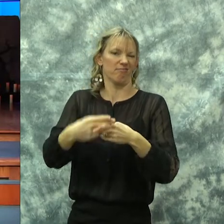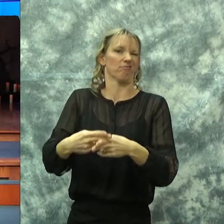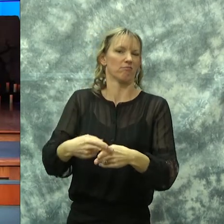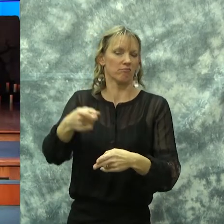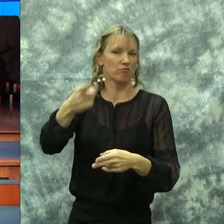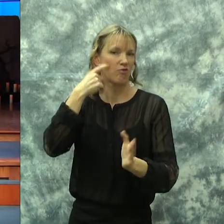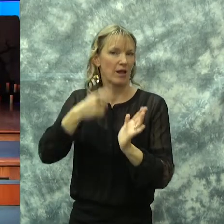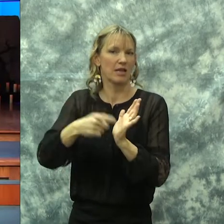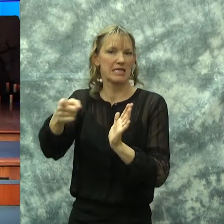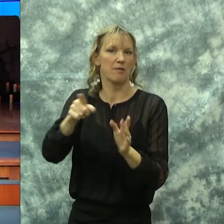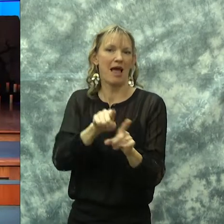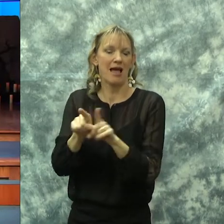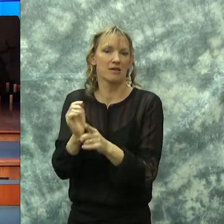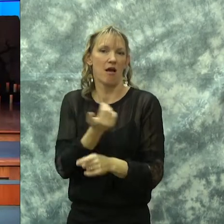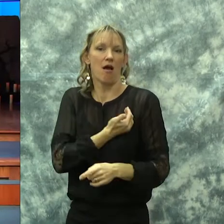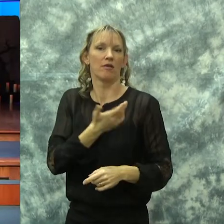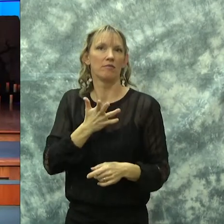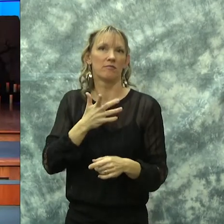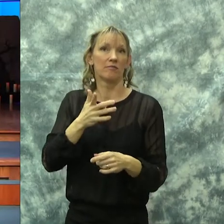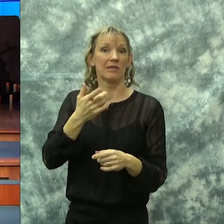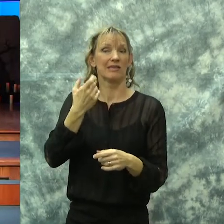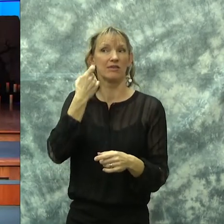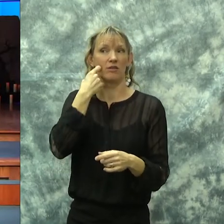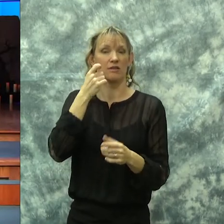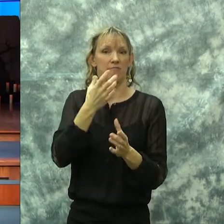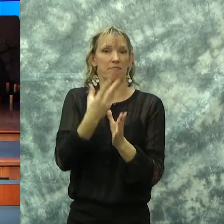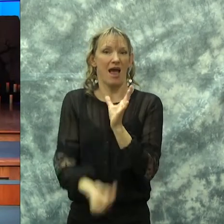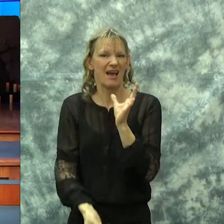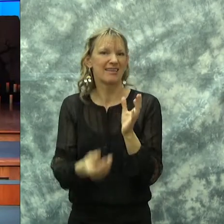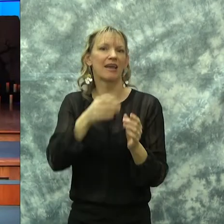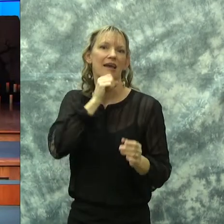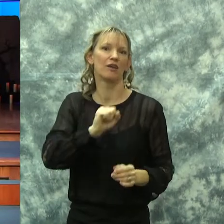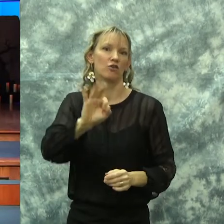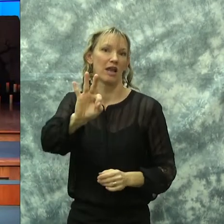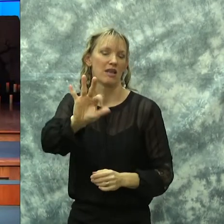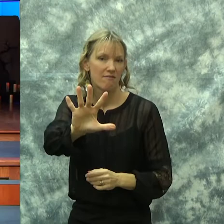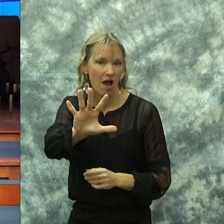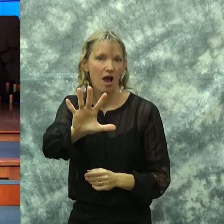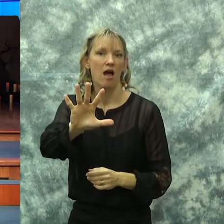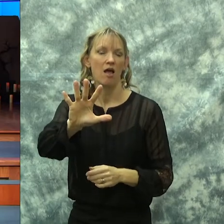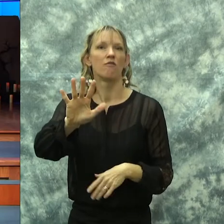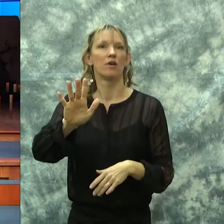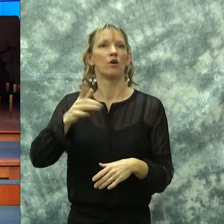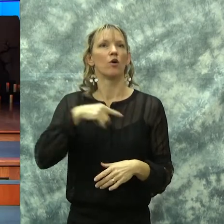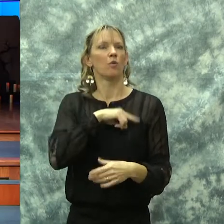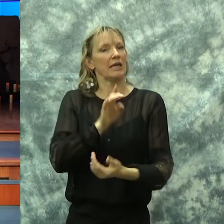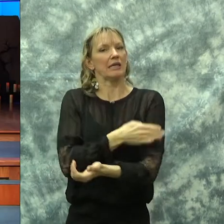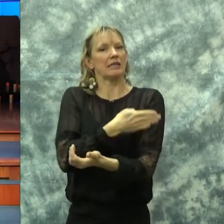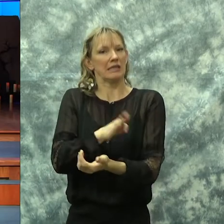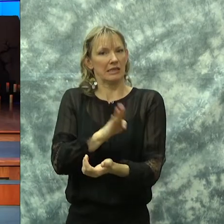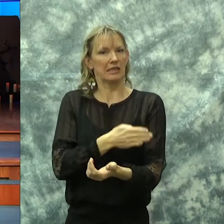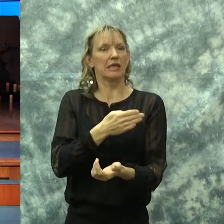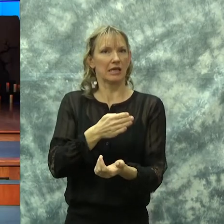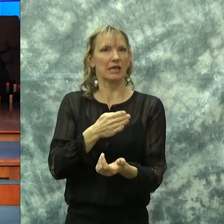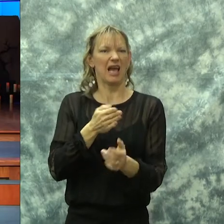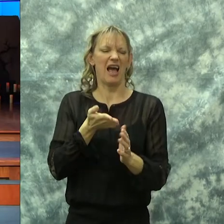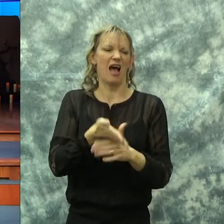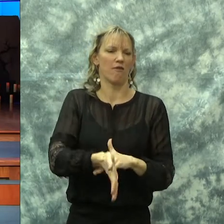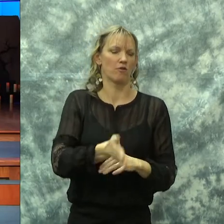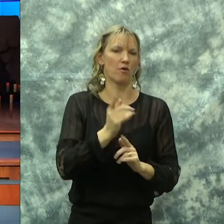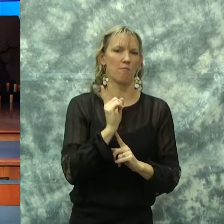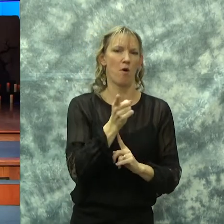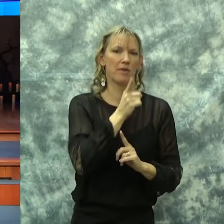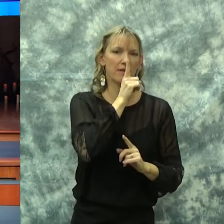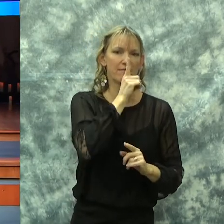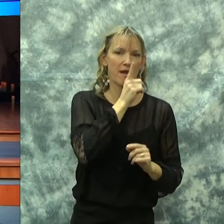we celebrate his passing. He was 95 years old, ready to go. And as we sing Surely the Presence today, after a moment of silence, let us